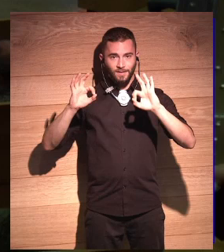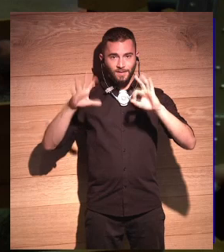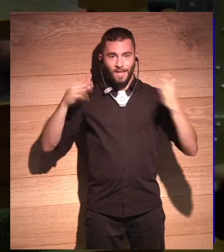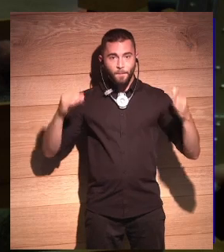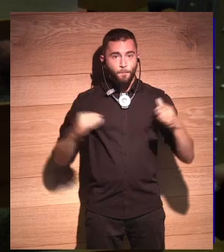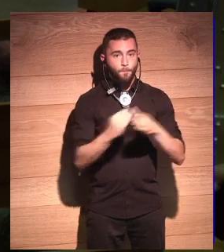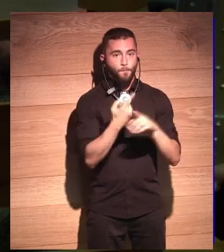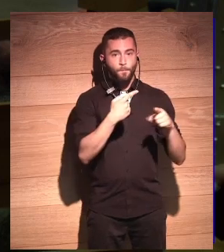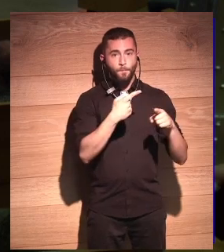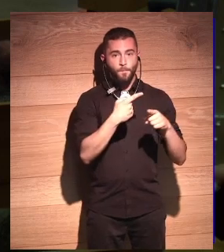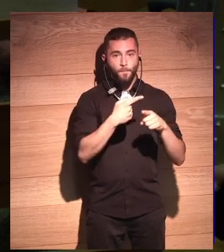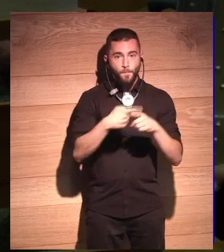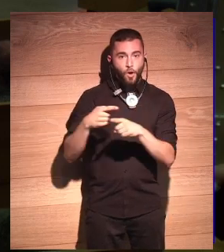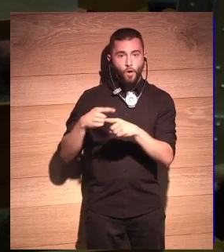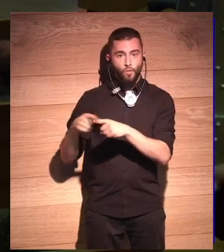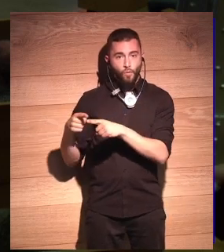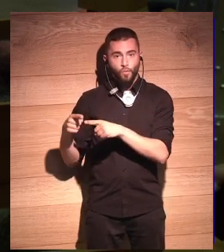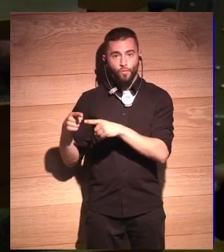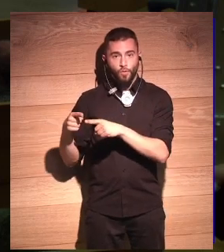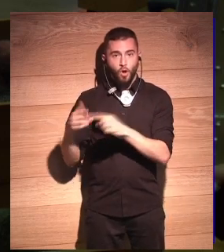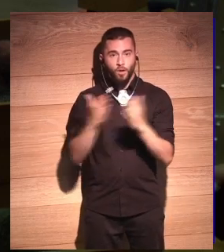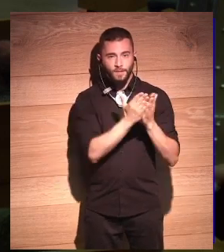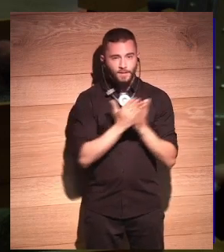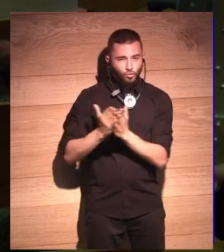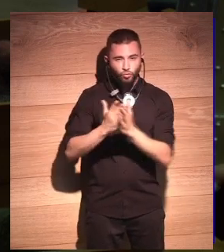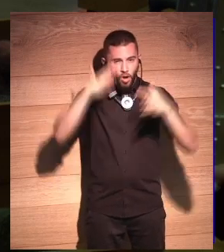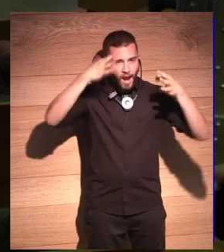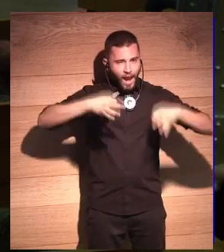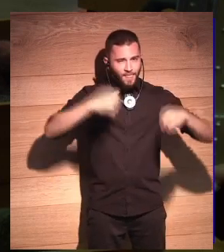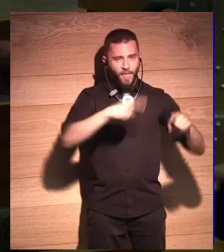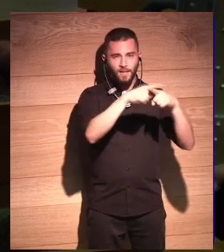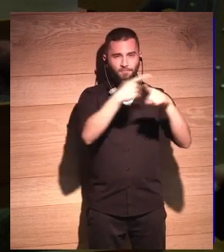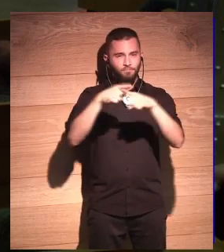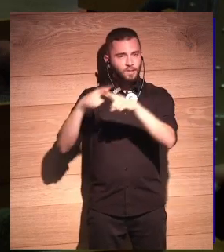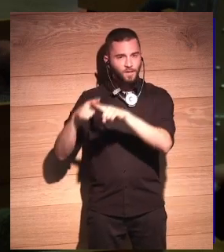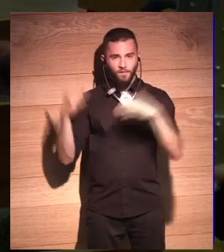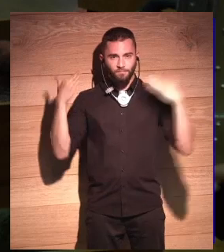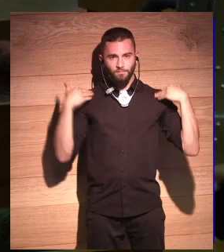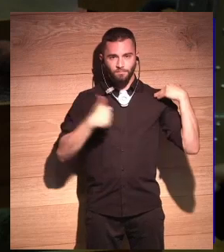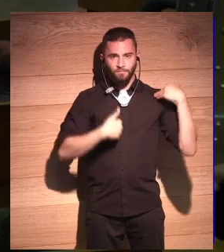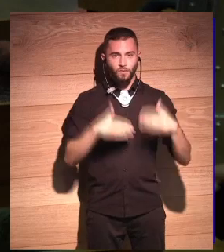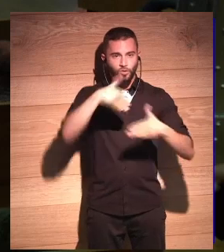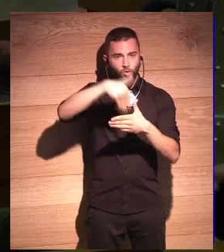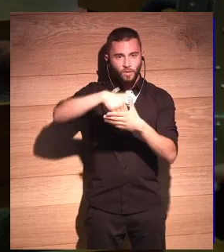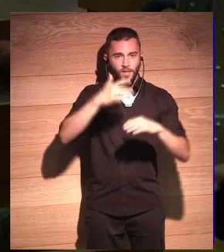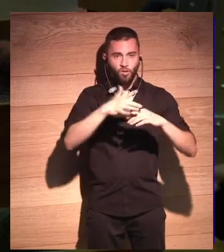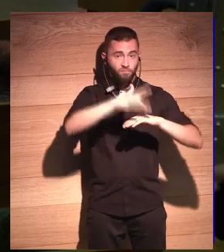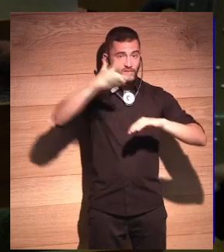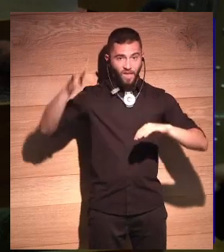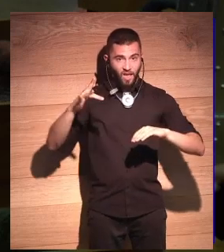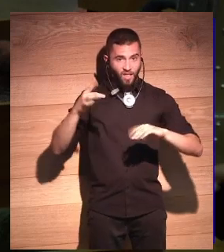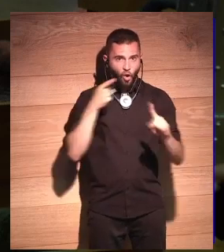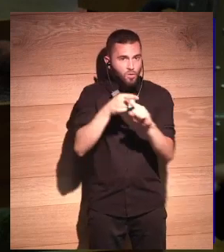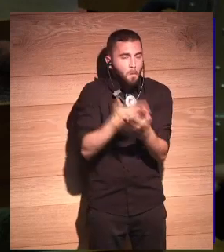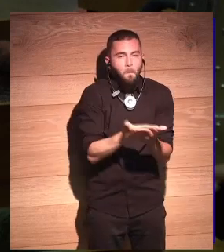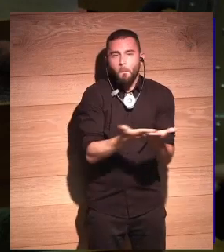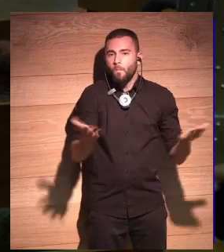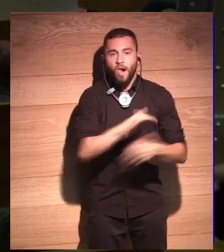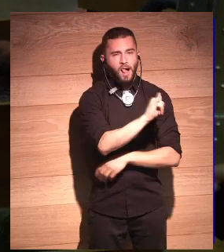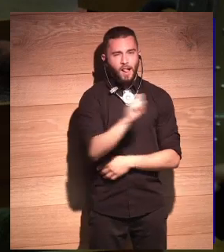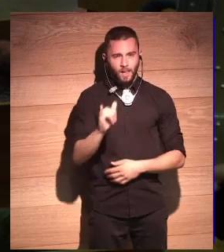Rewind. We make content, digital content, for anything. The output medium isn't necessarily important, whether